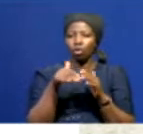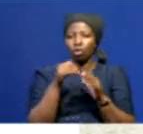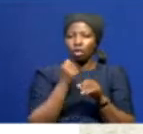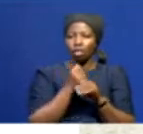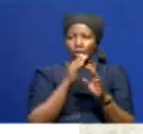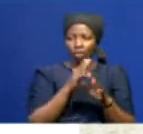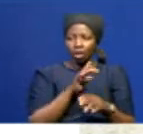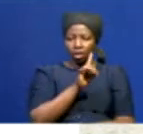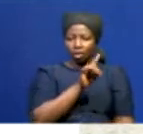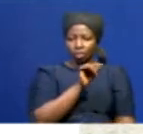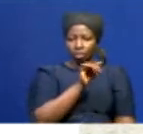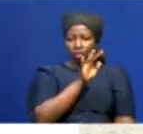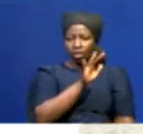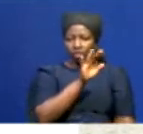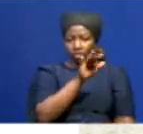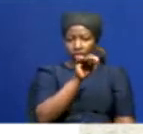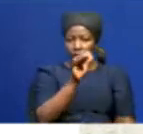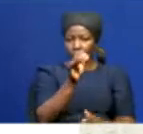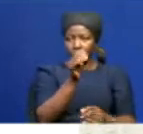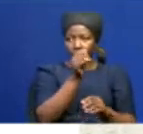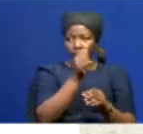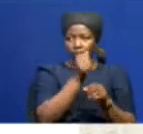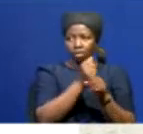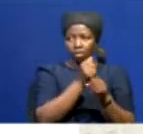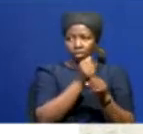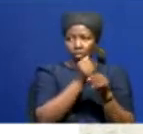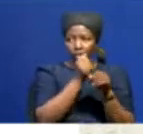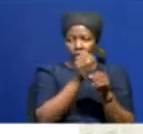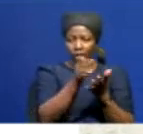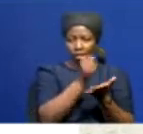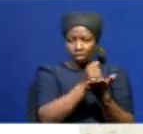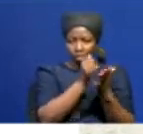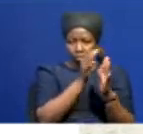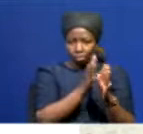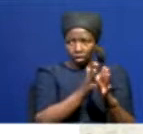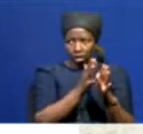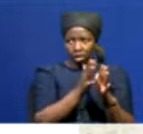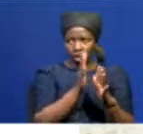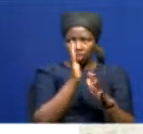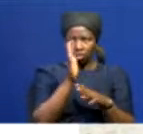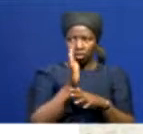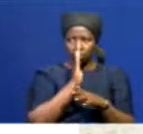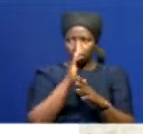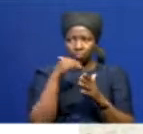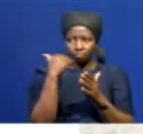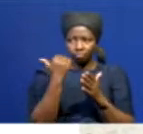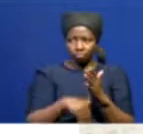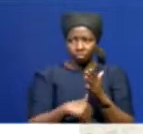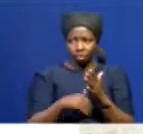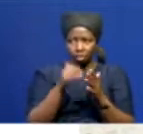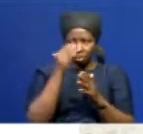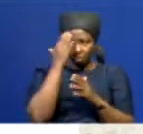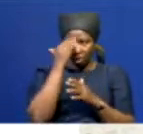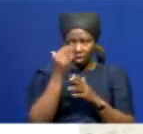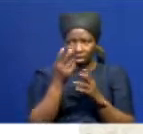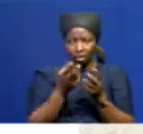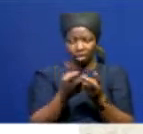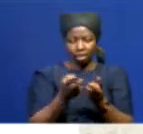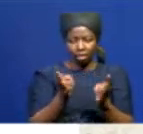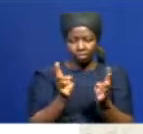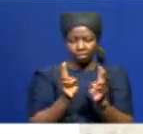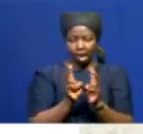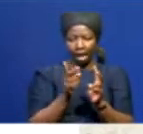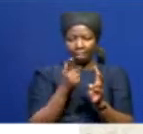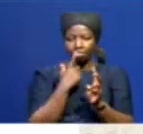1.5 from the employees will start to be deducted, because the bench have said that it